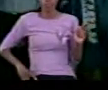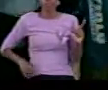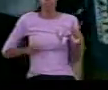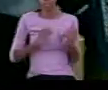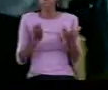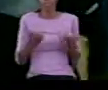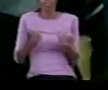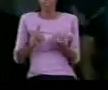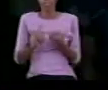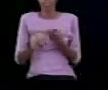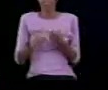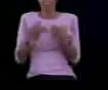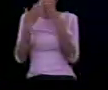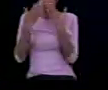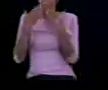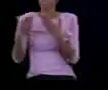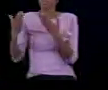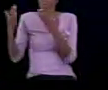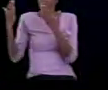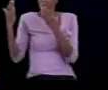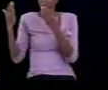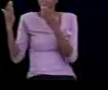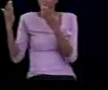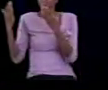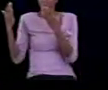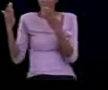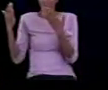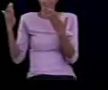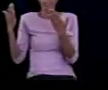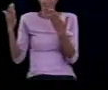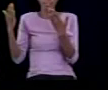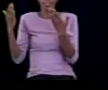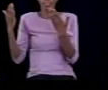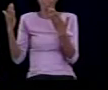I just wanna thank you,